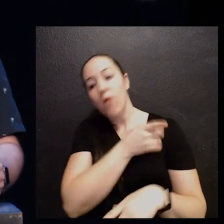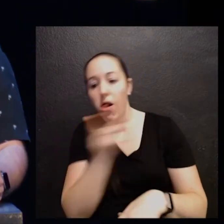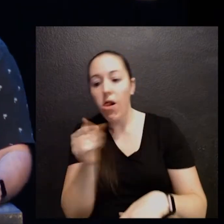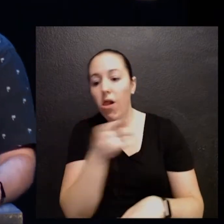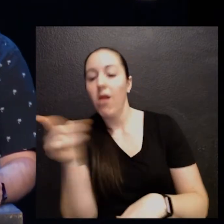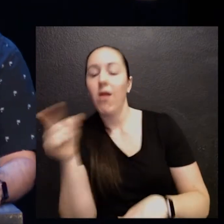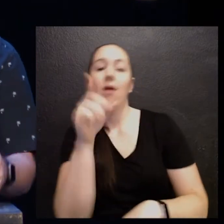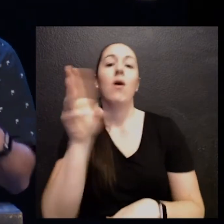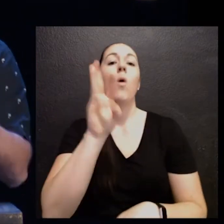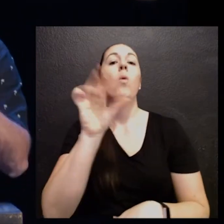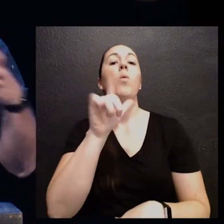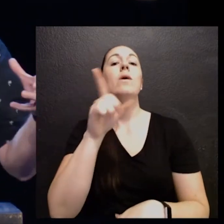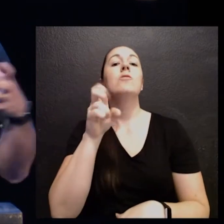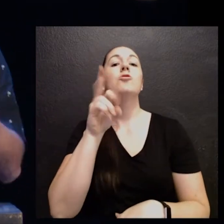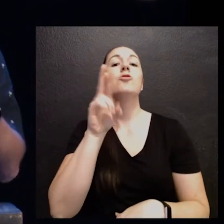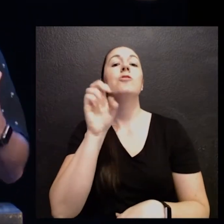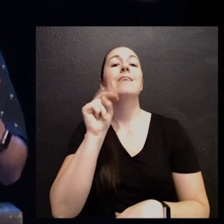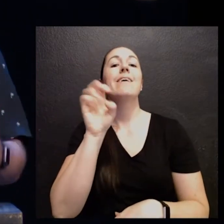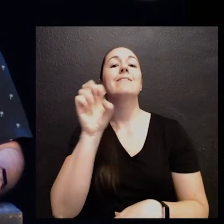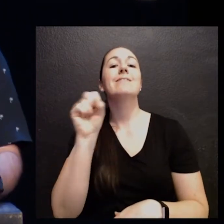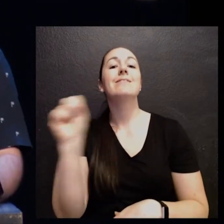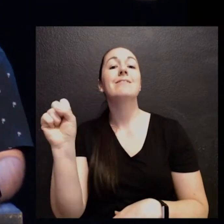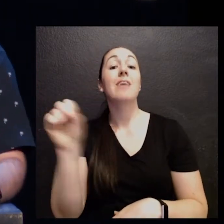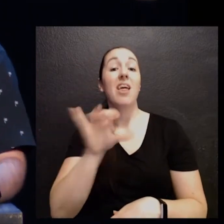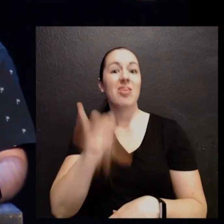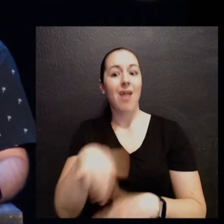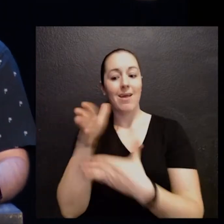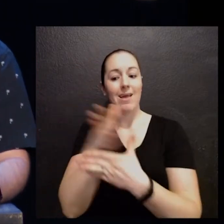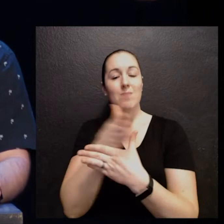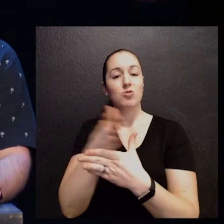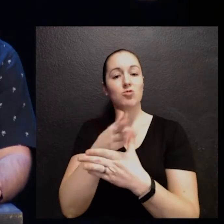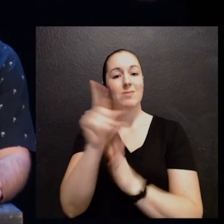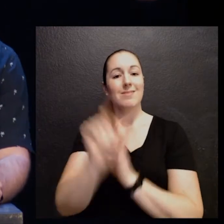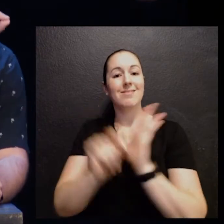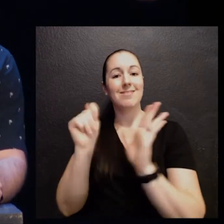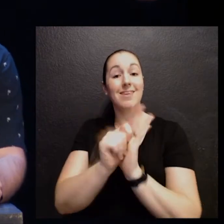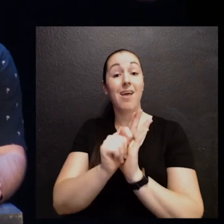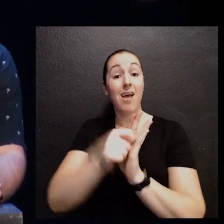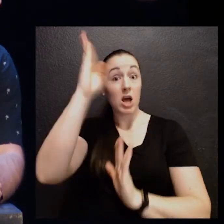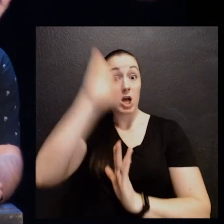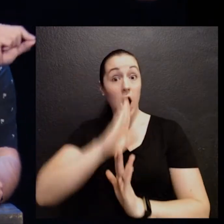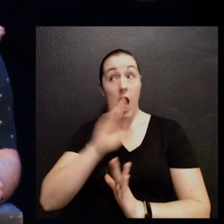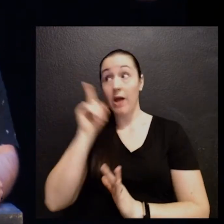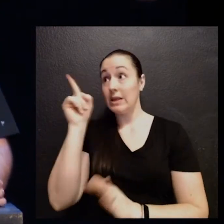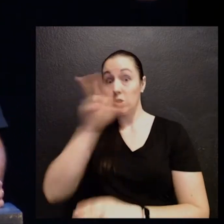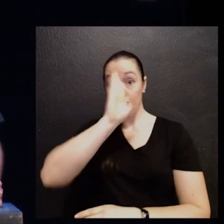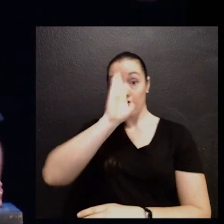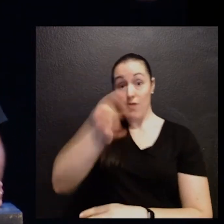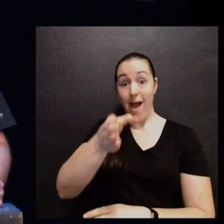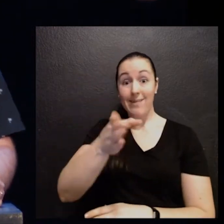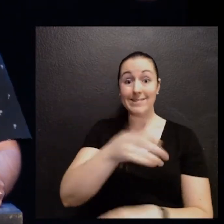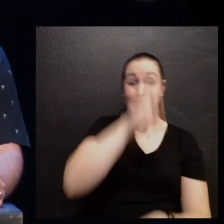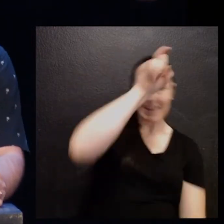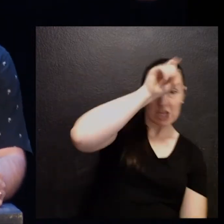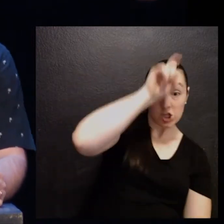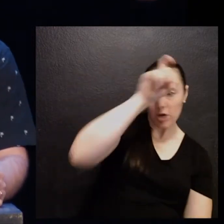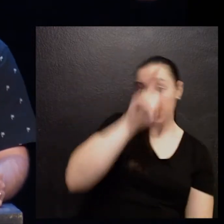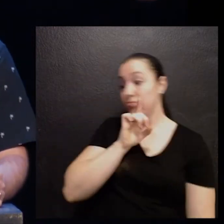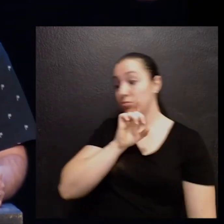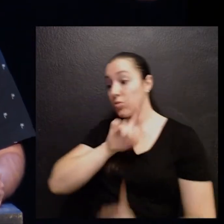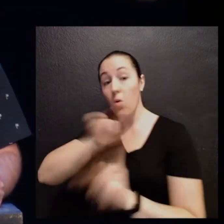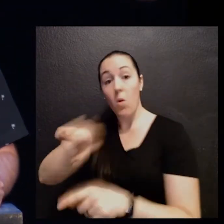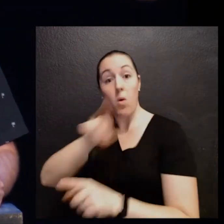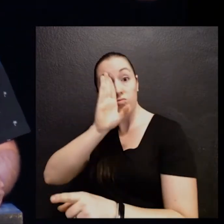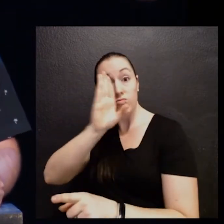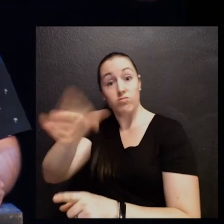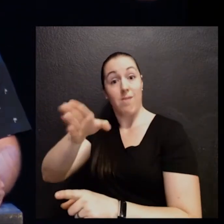really interesting about the wilderness, this season of the in-between, is God didn't take them from a straight shot from Egypt to the Promised Land. Instead, He took them